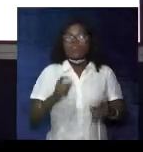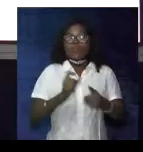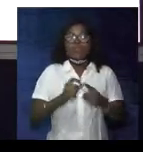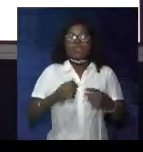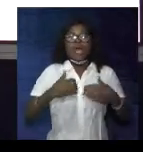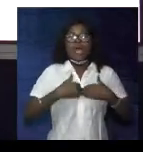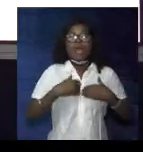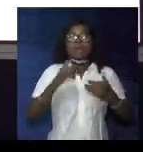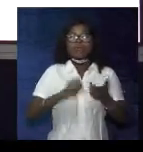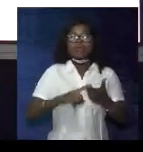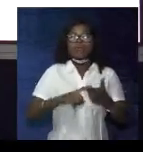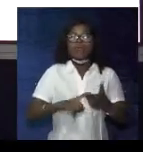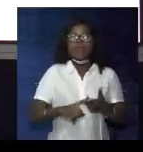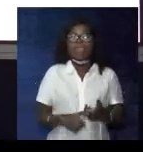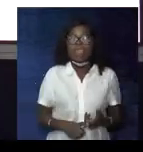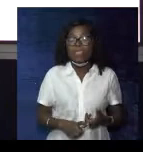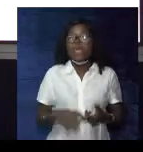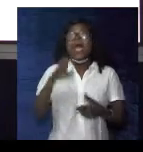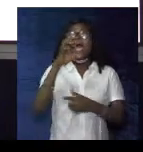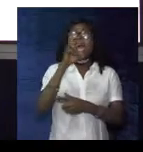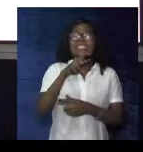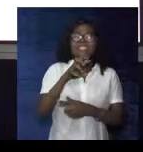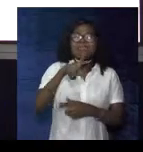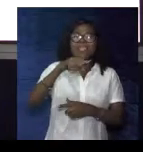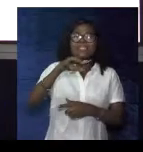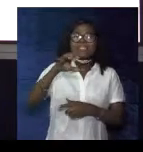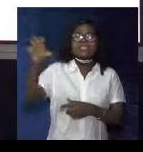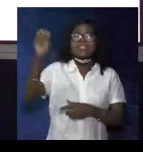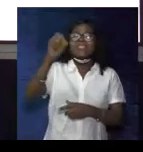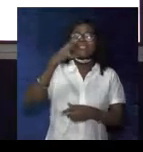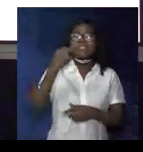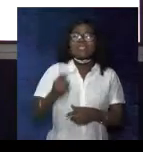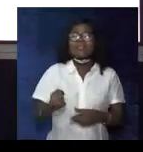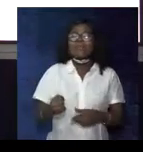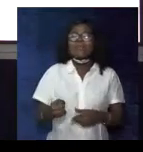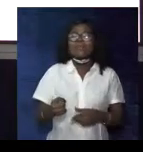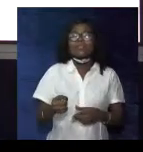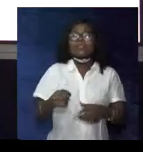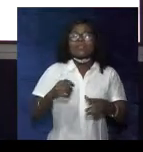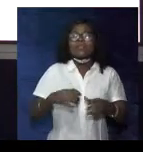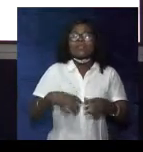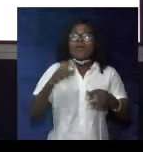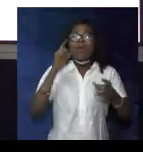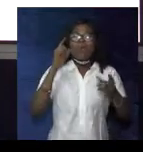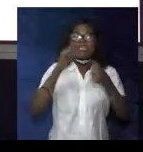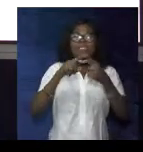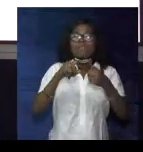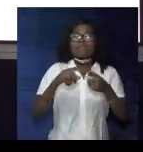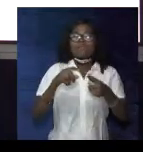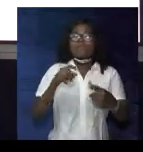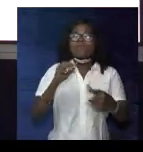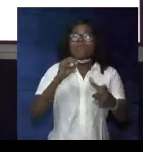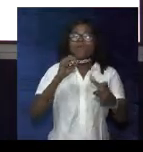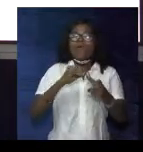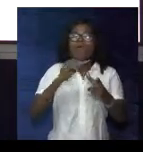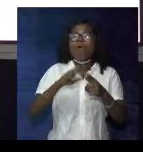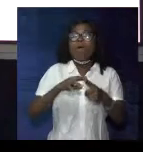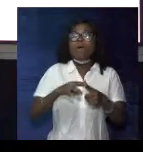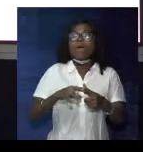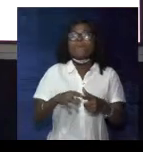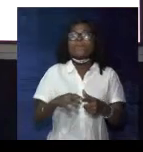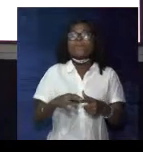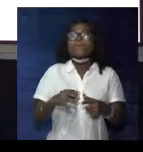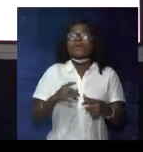The word have to expresses objective or impersonal obligation. The